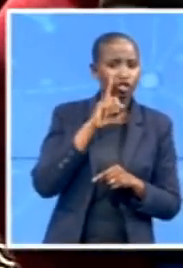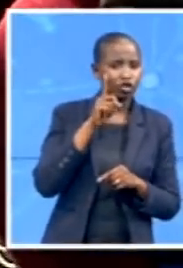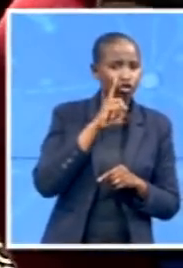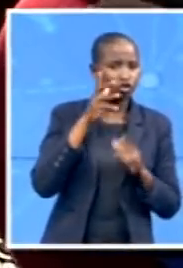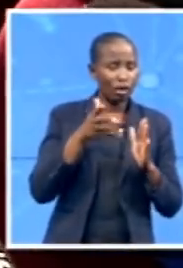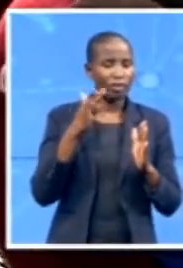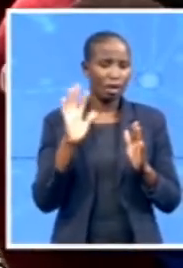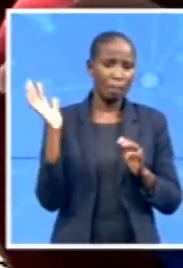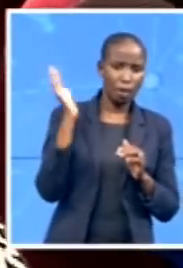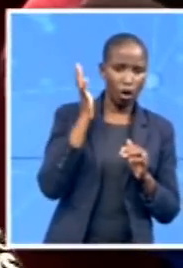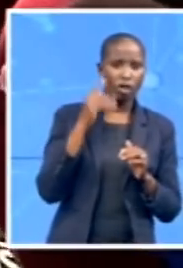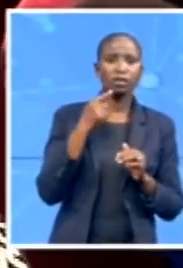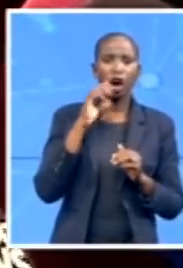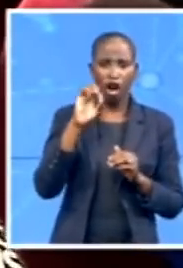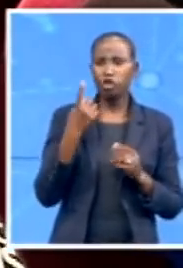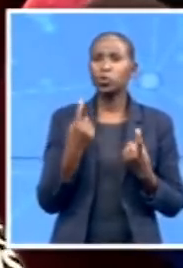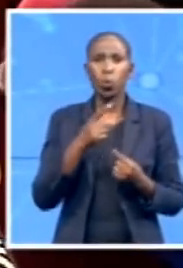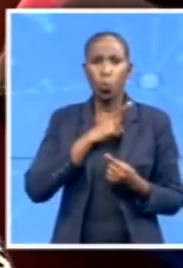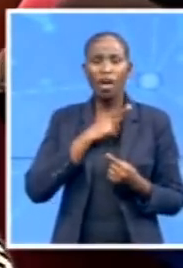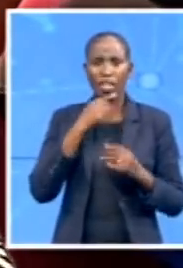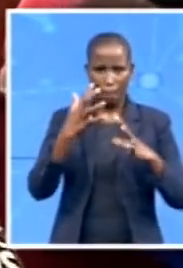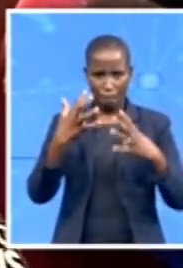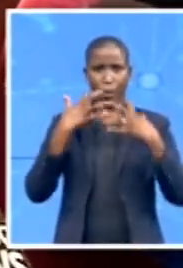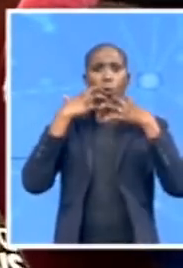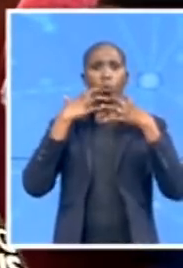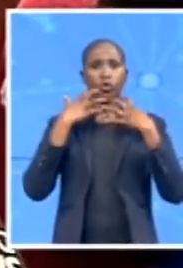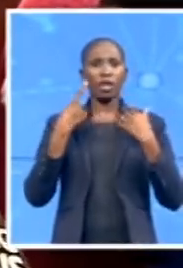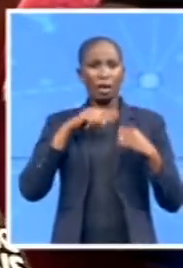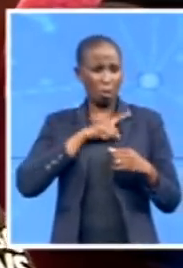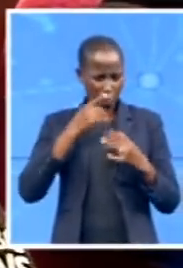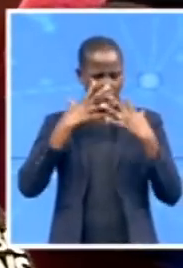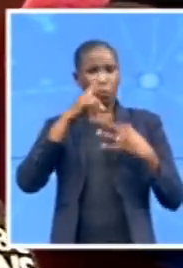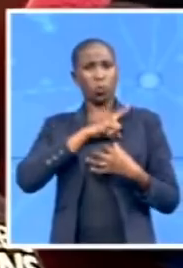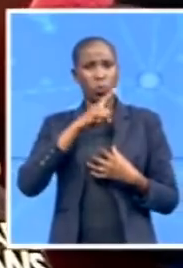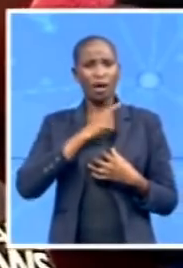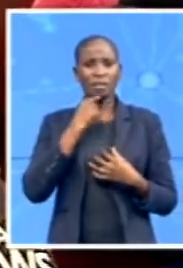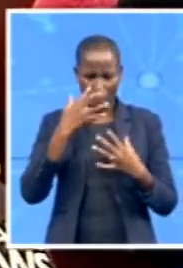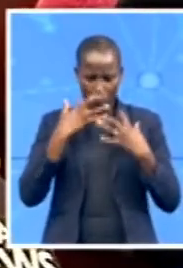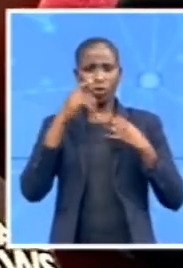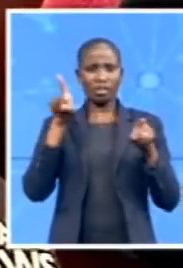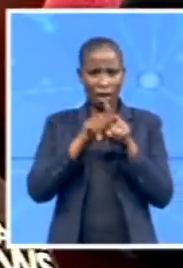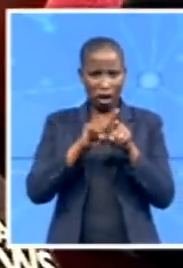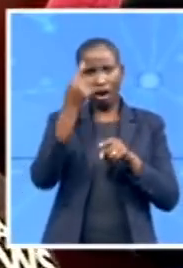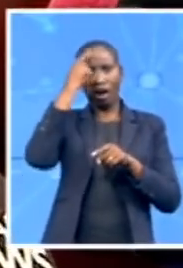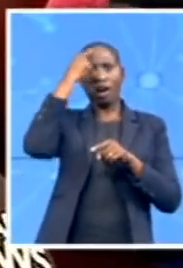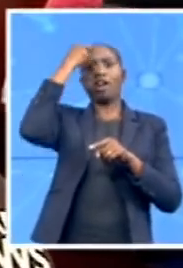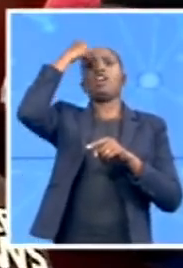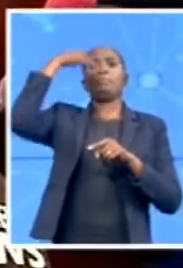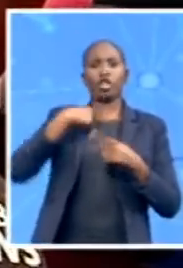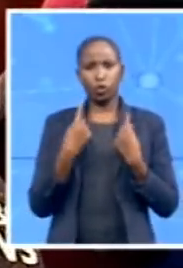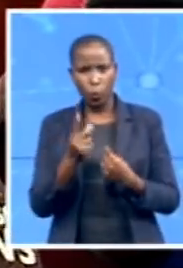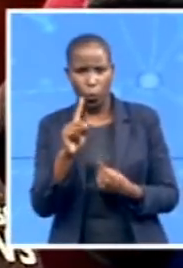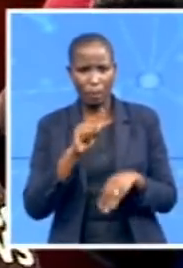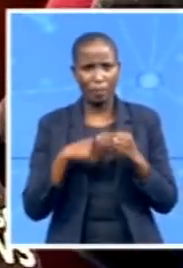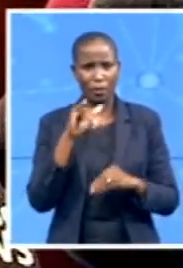pushed me to the wall. And I'm asking her, ma'am, you can't push me like that. And she pushes me and touches my face and asks me, what am I going to do about it? And I'm like, ma'am, you're not allowed to touch